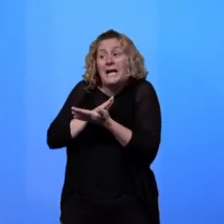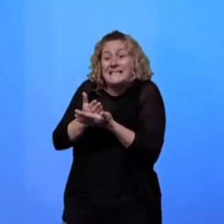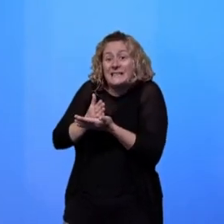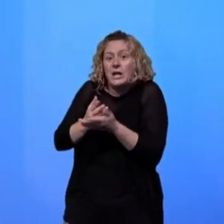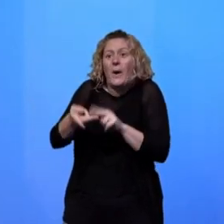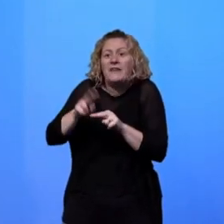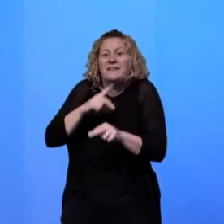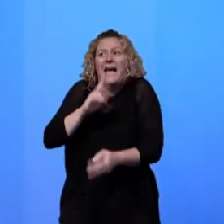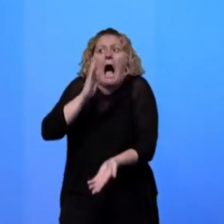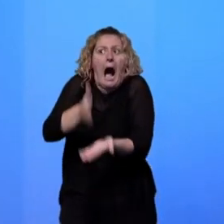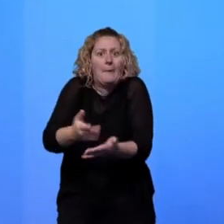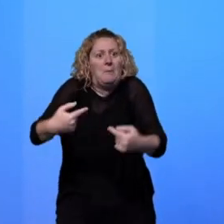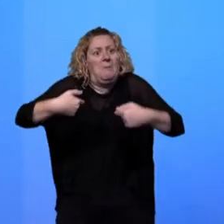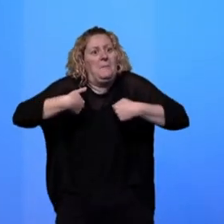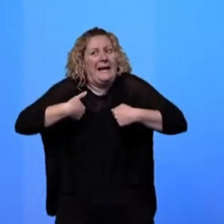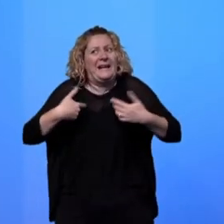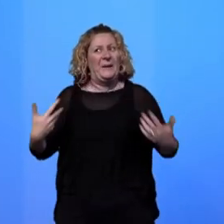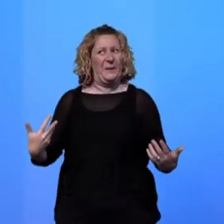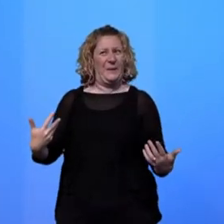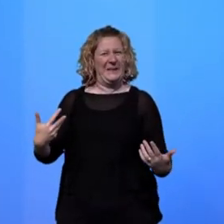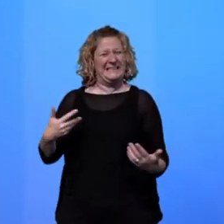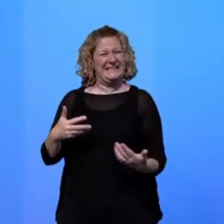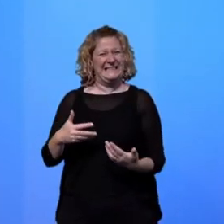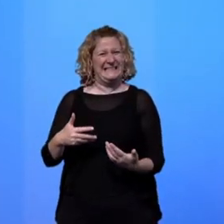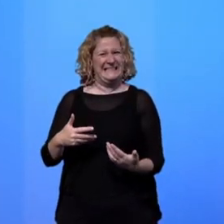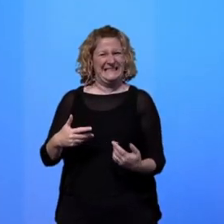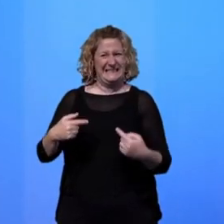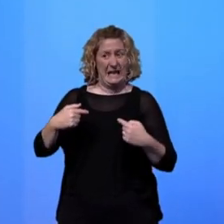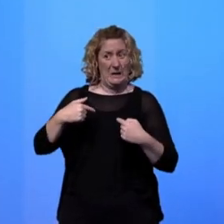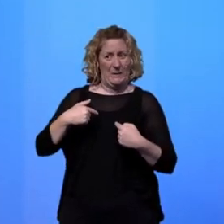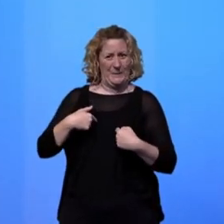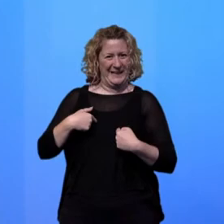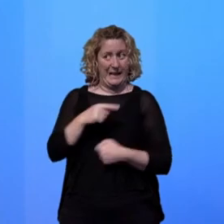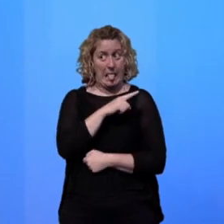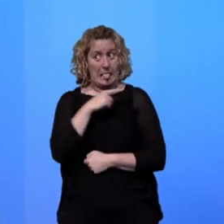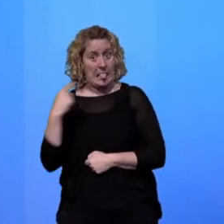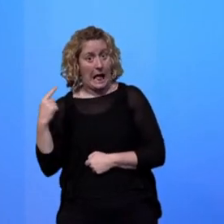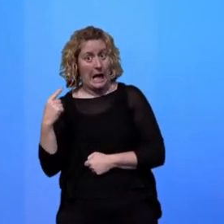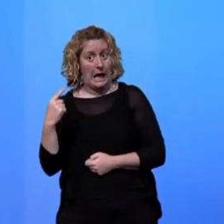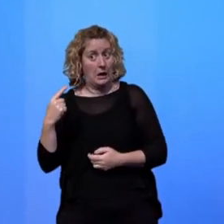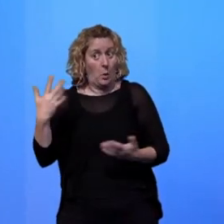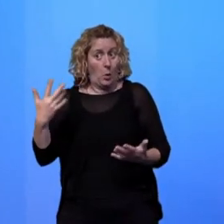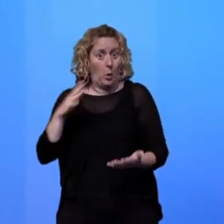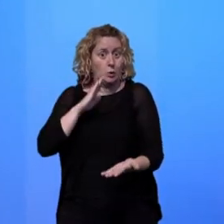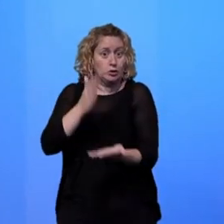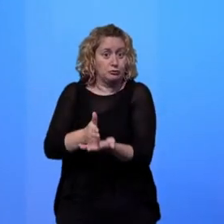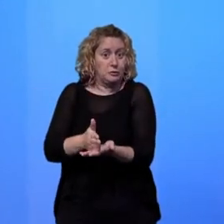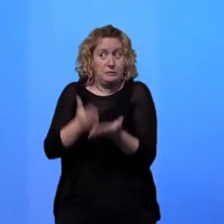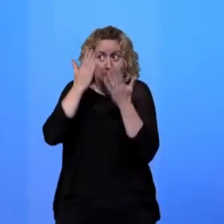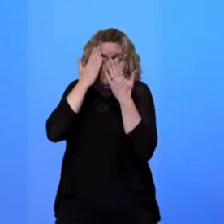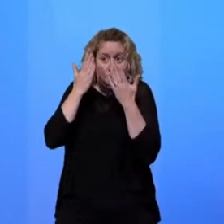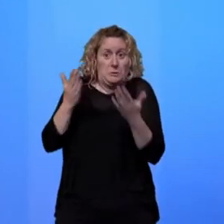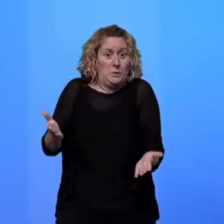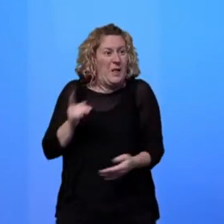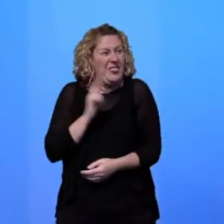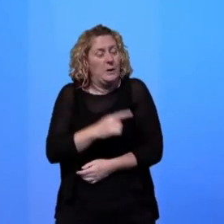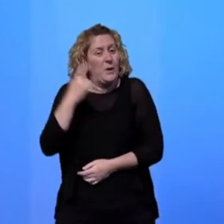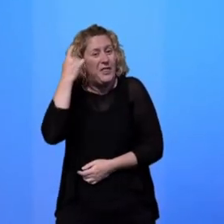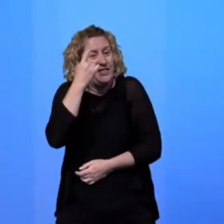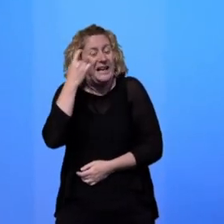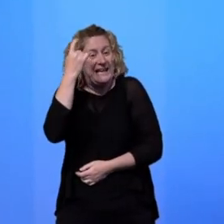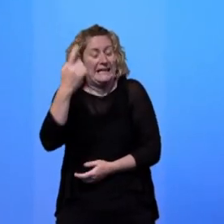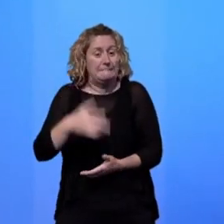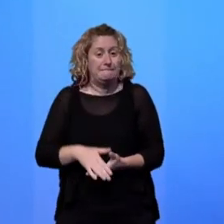it. So the boy was standing there going, am I going to bluff the head or not? That's what he was thinking about. Am I going to bluff the